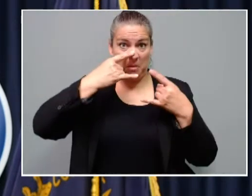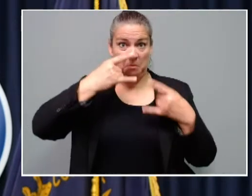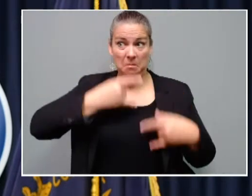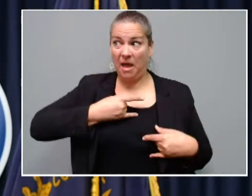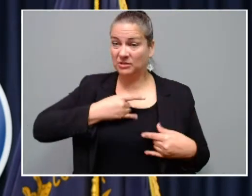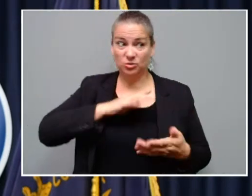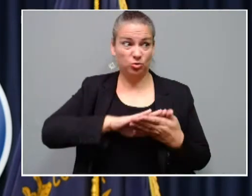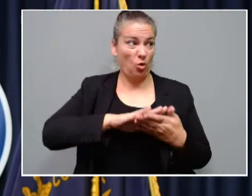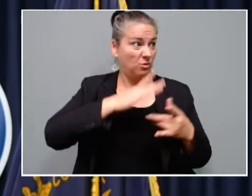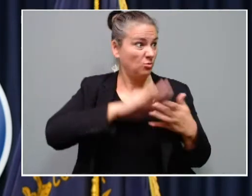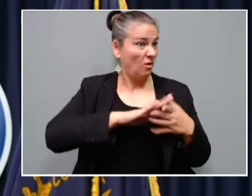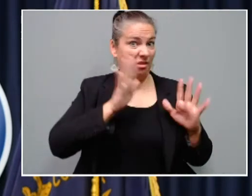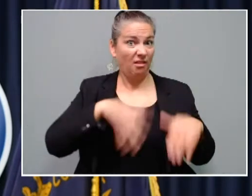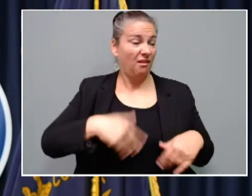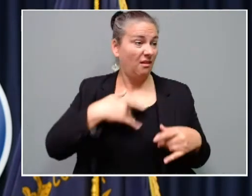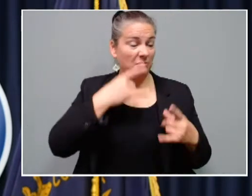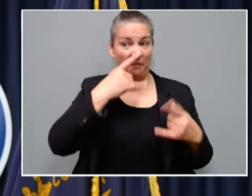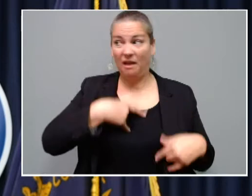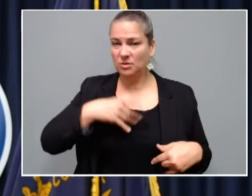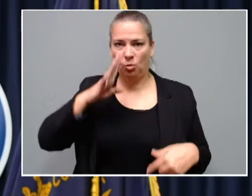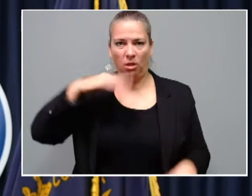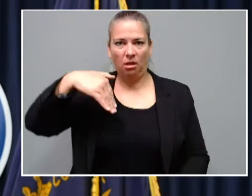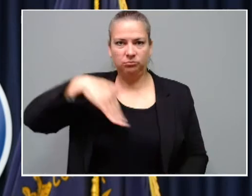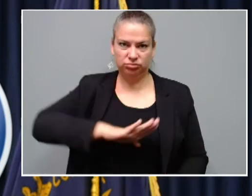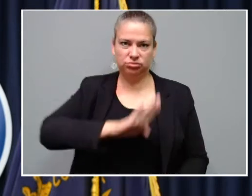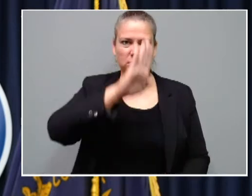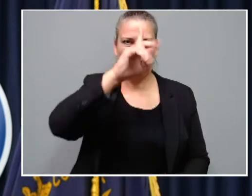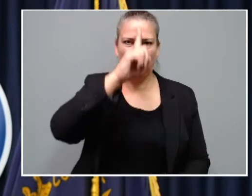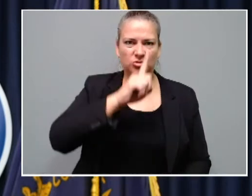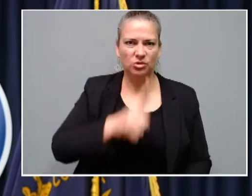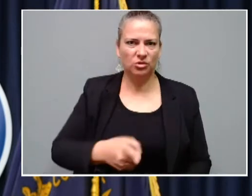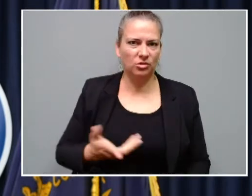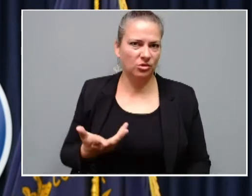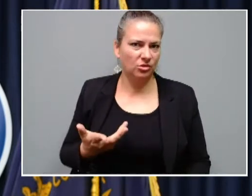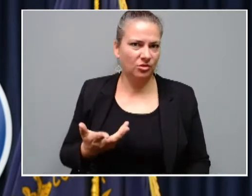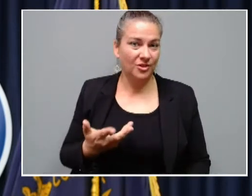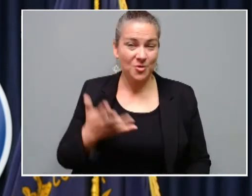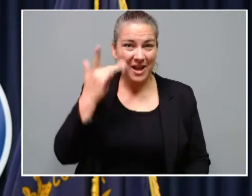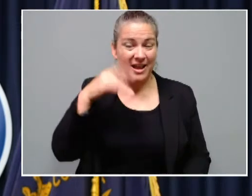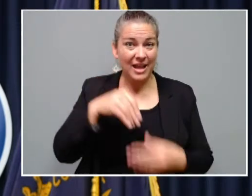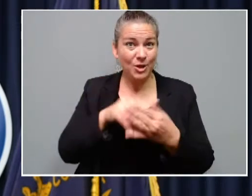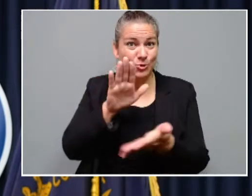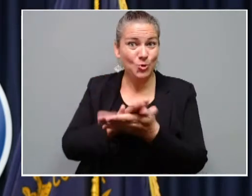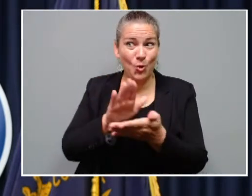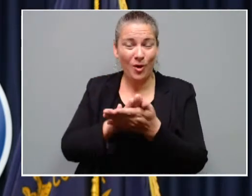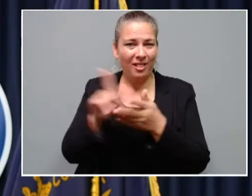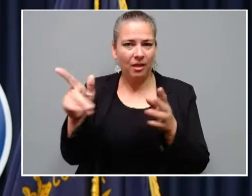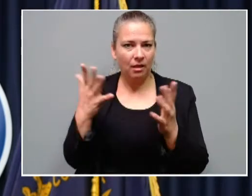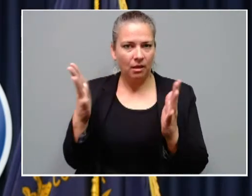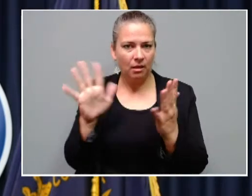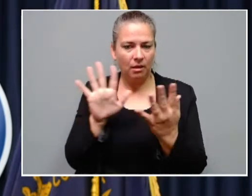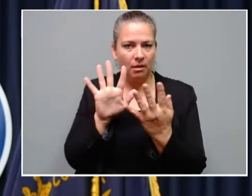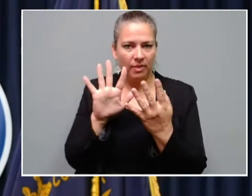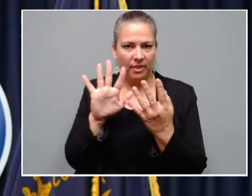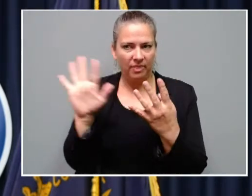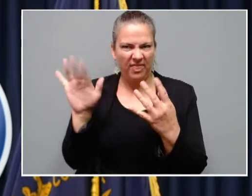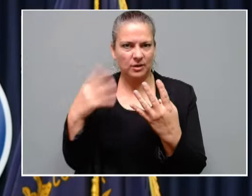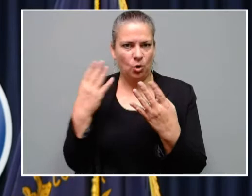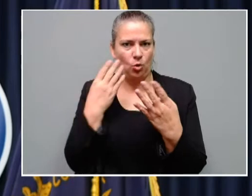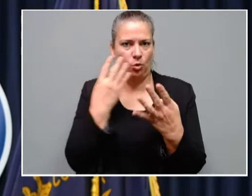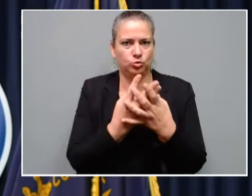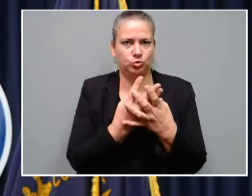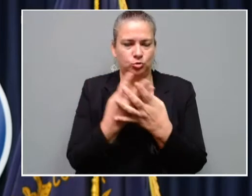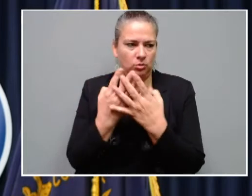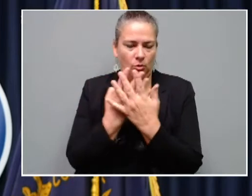largest population that is unvaccinated. They're in the smallest space and it's the least ventilated out of just about any